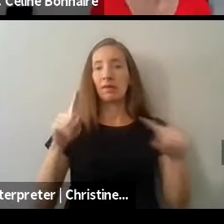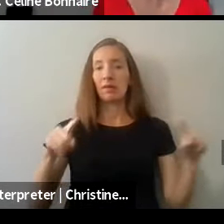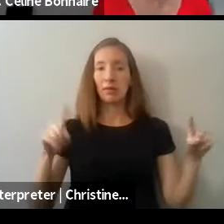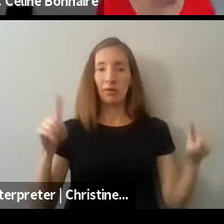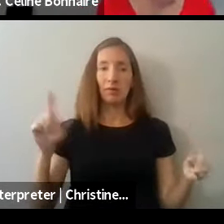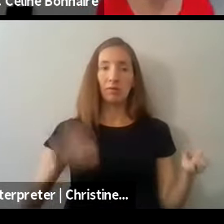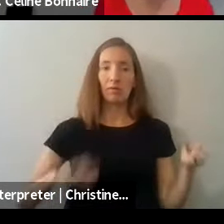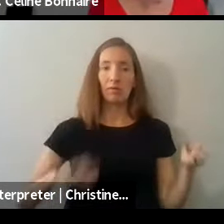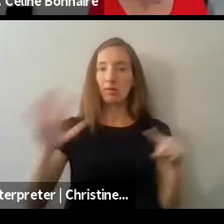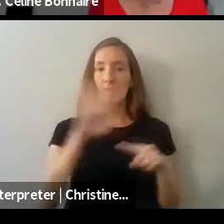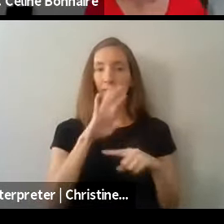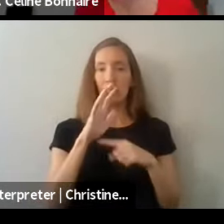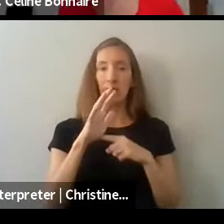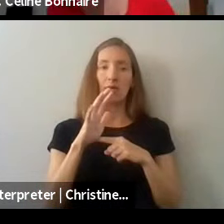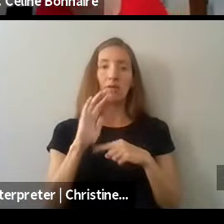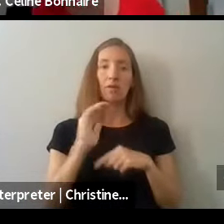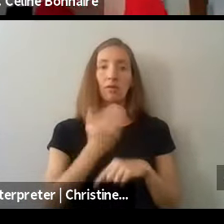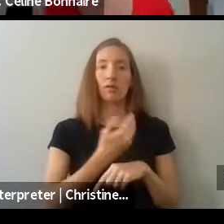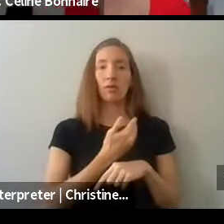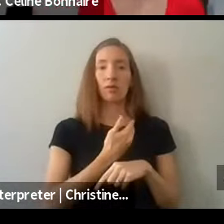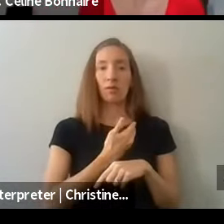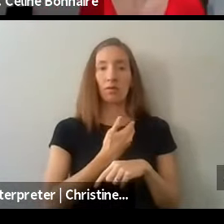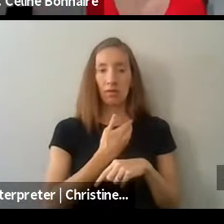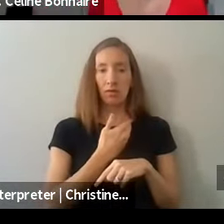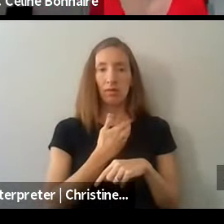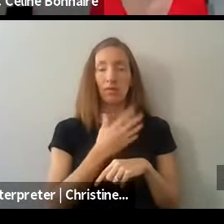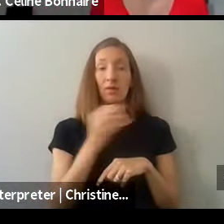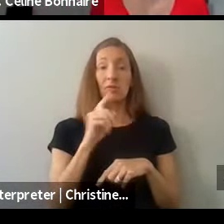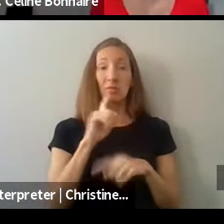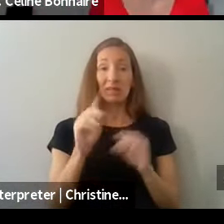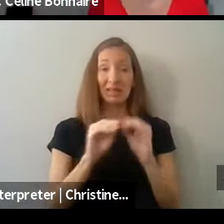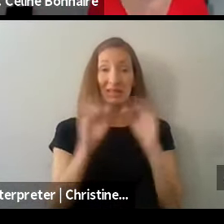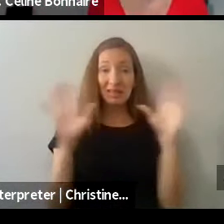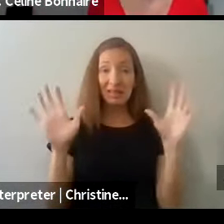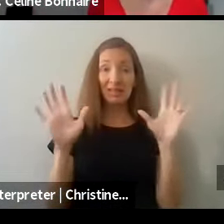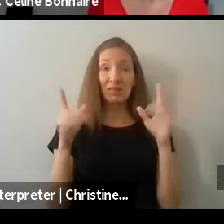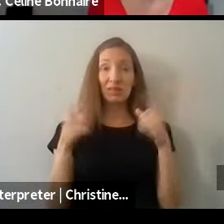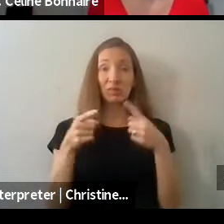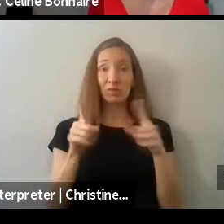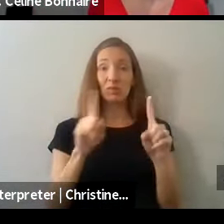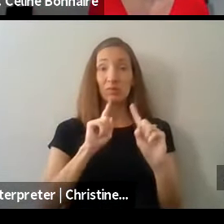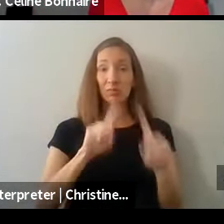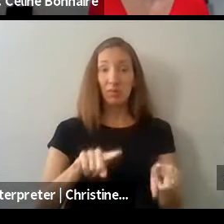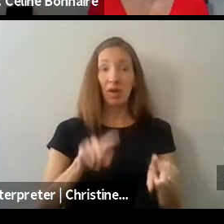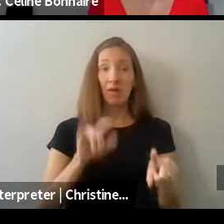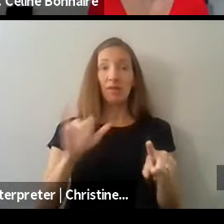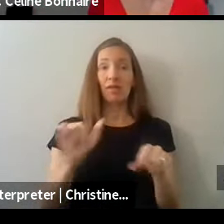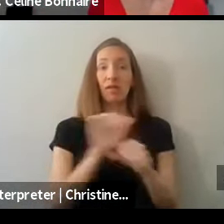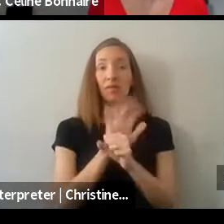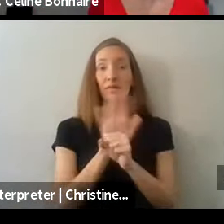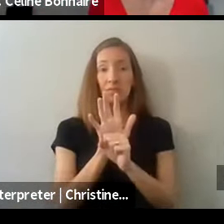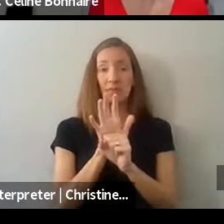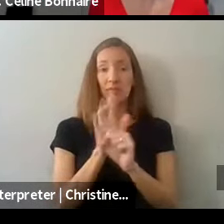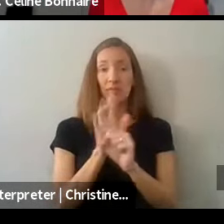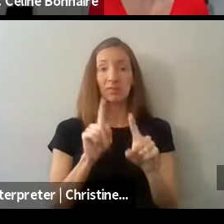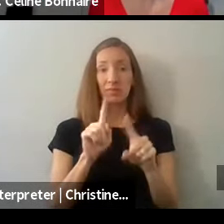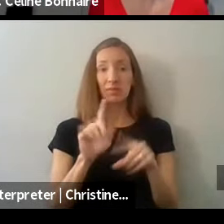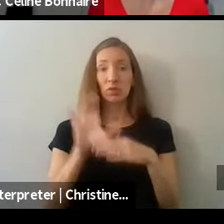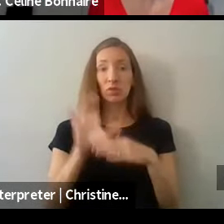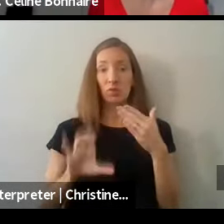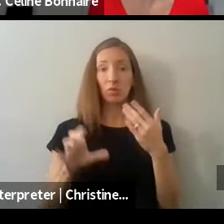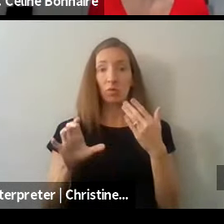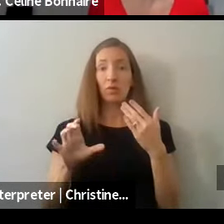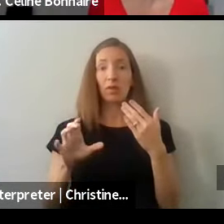pandemic and the attendant consequence, including shadow pandemic of gender-based violence, because it's